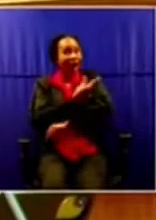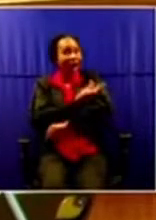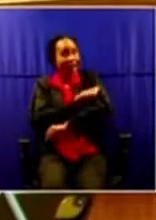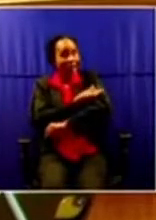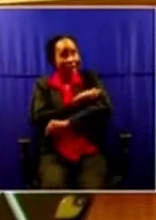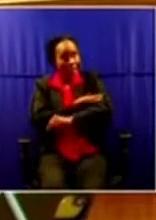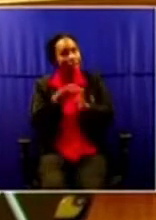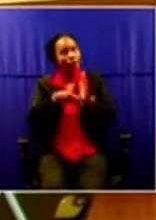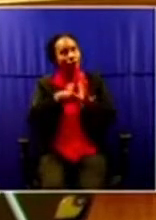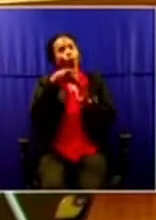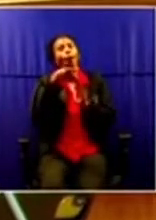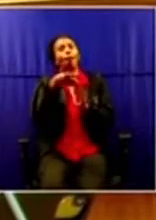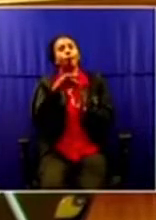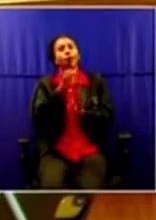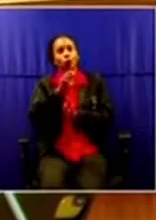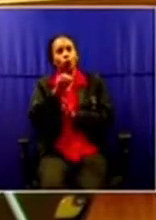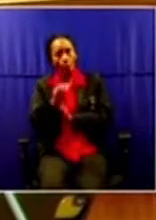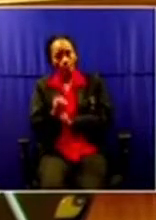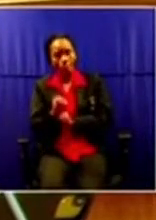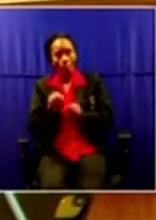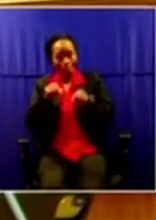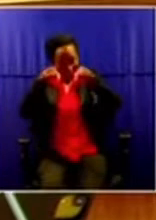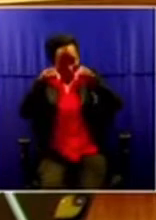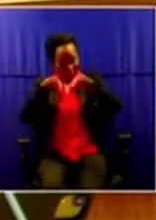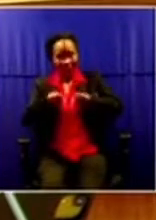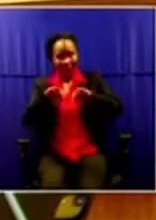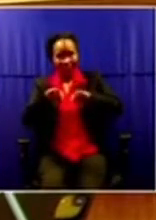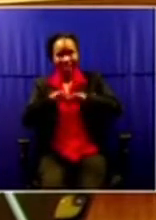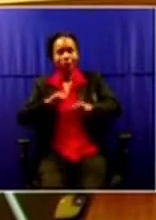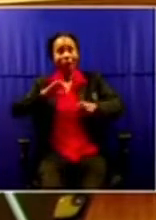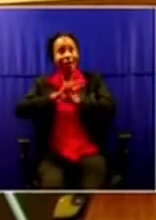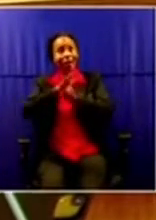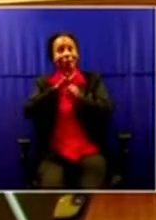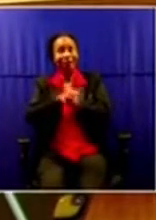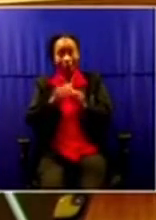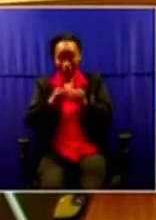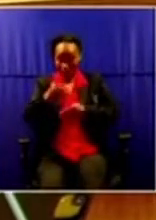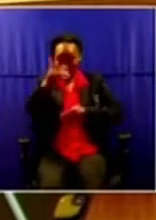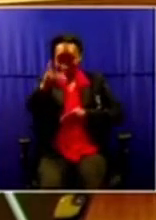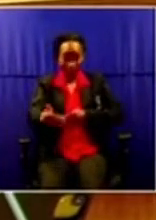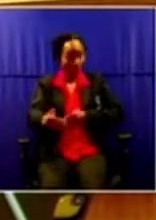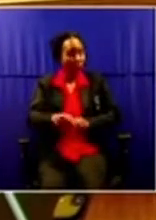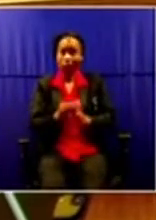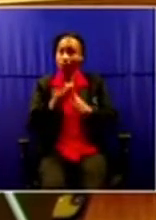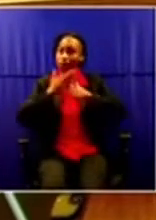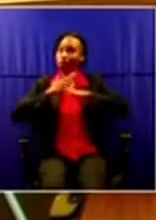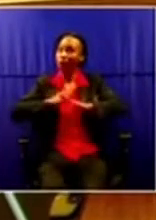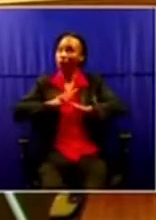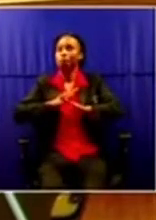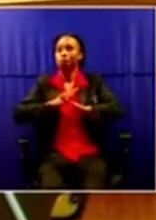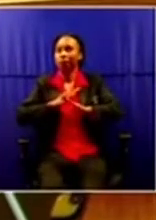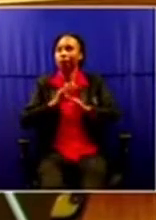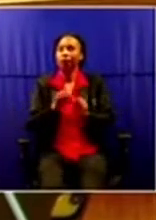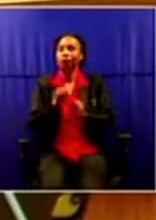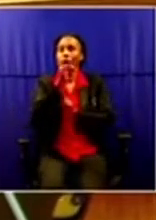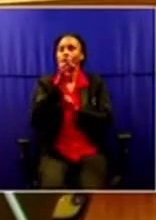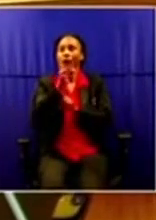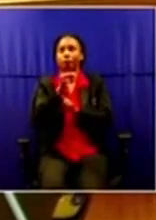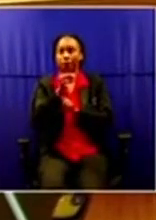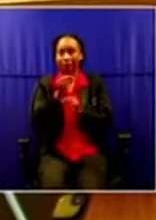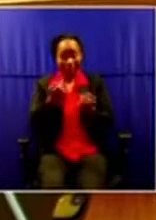deal with this pandemic and future ones. We now live in an era where